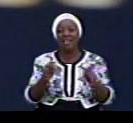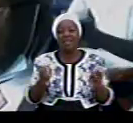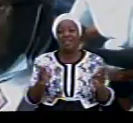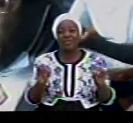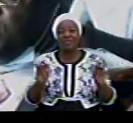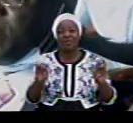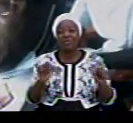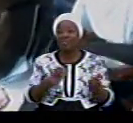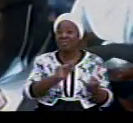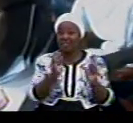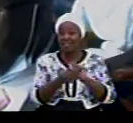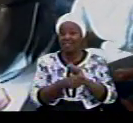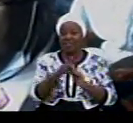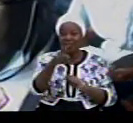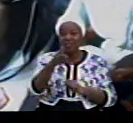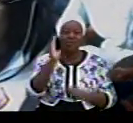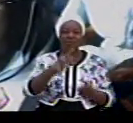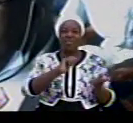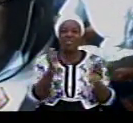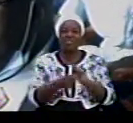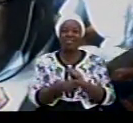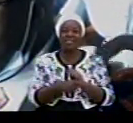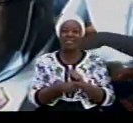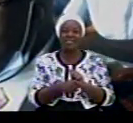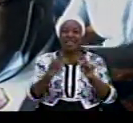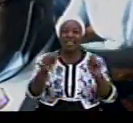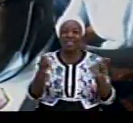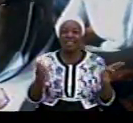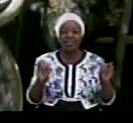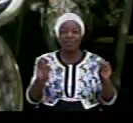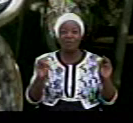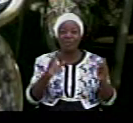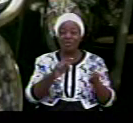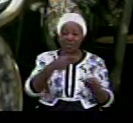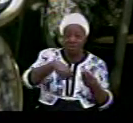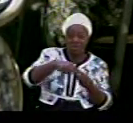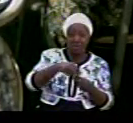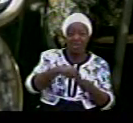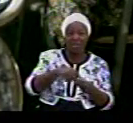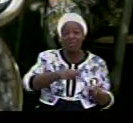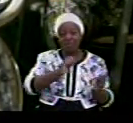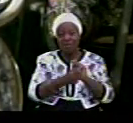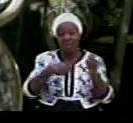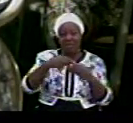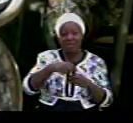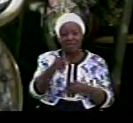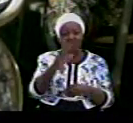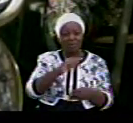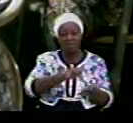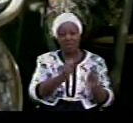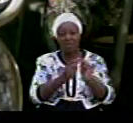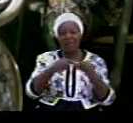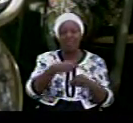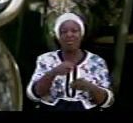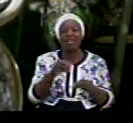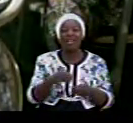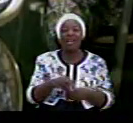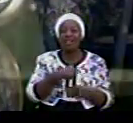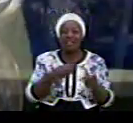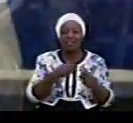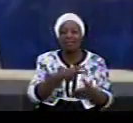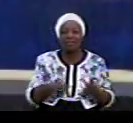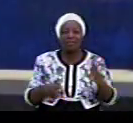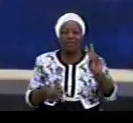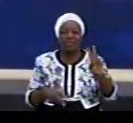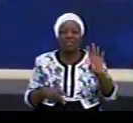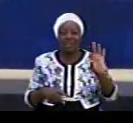change. Thomas turned around, you will turn around. And then in verse 29,